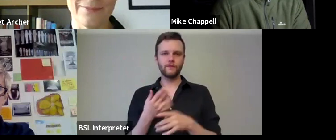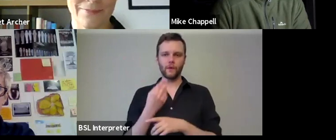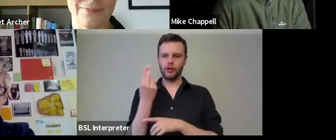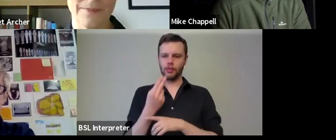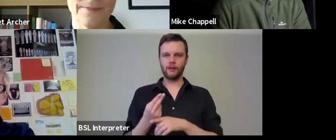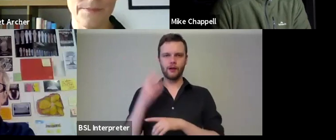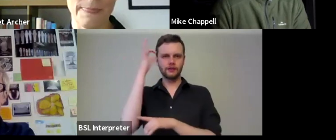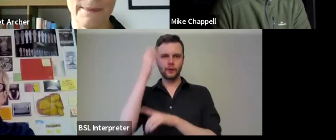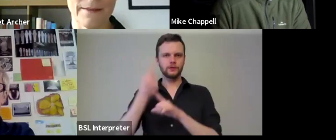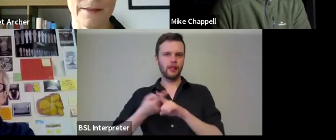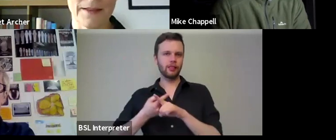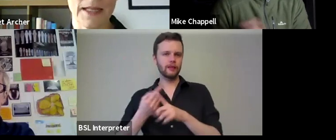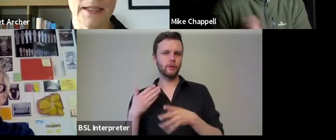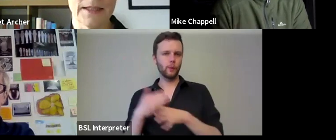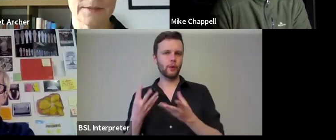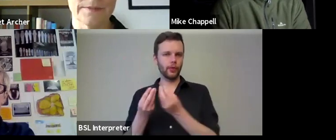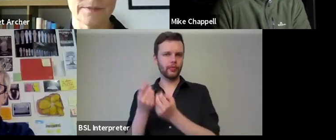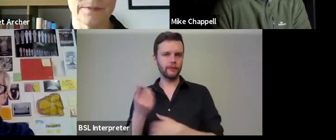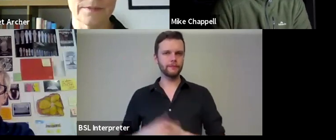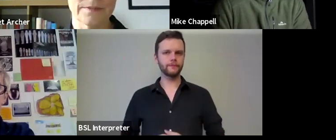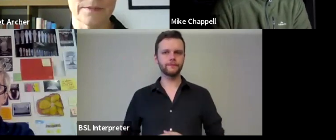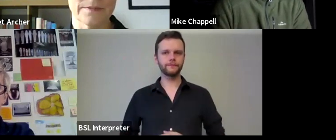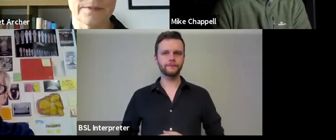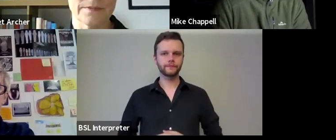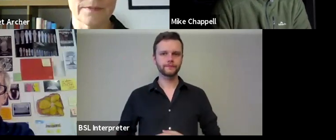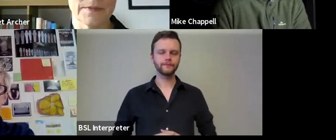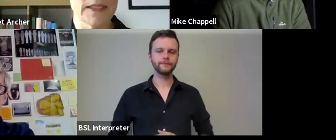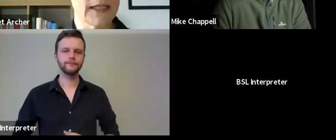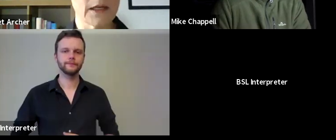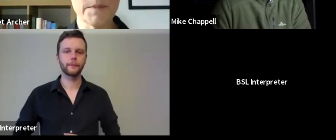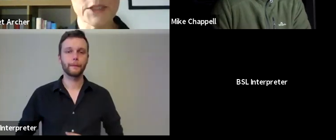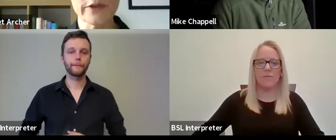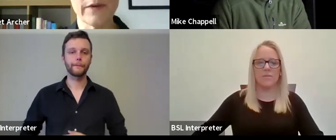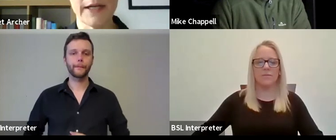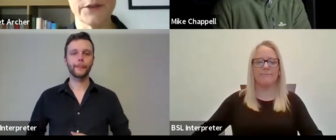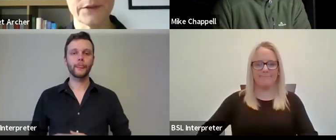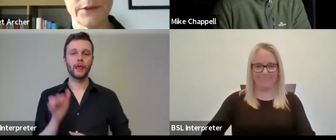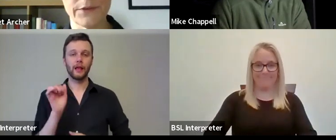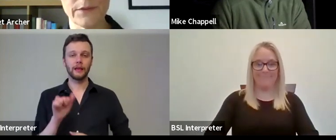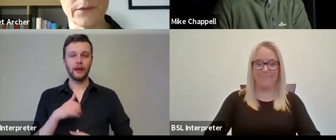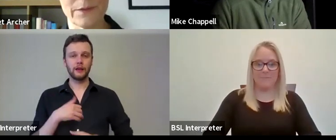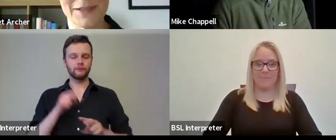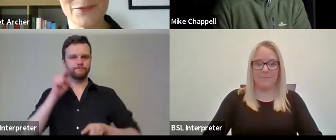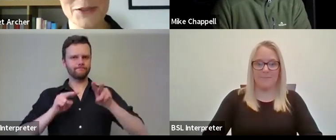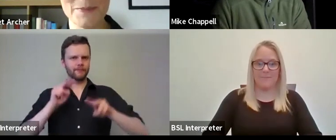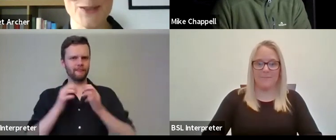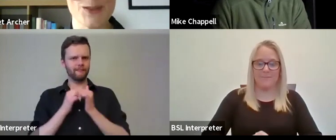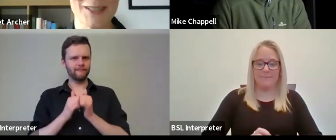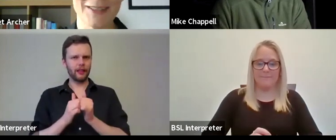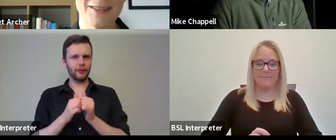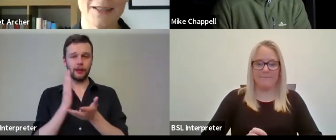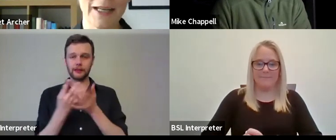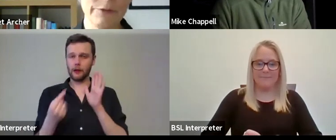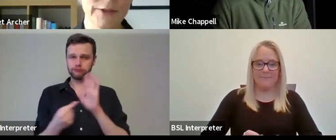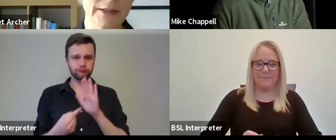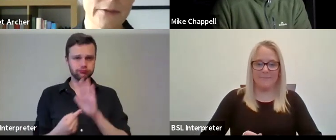England, which we can perhaps talk about more if we have time. Yeah, and measuring value is